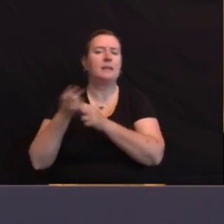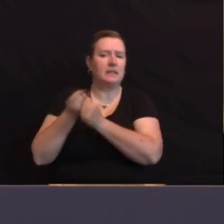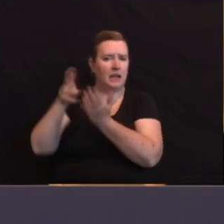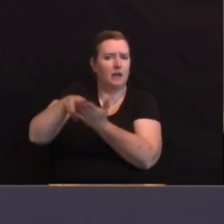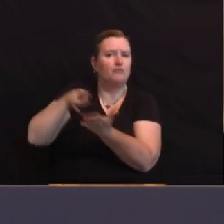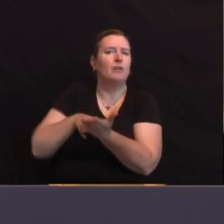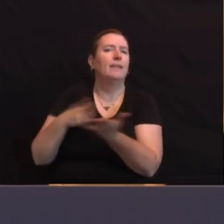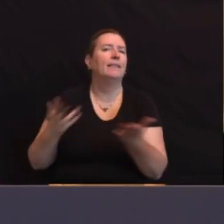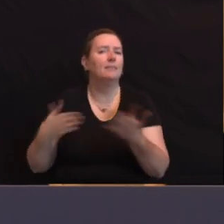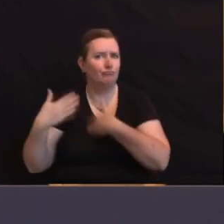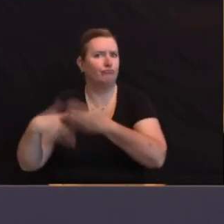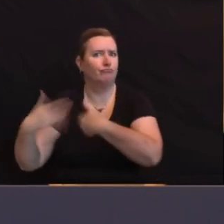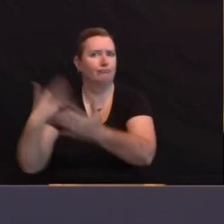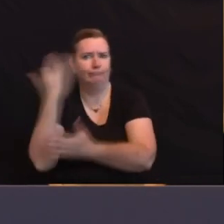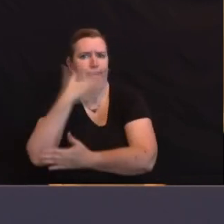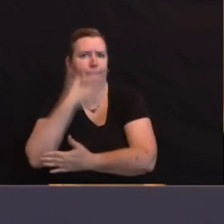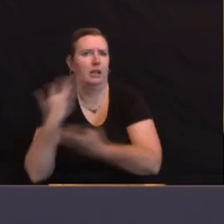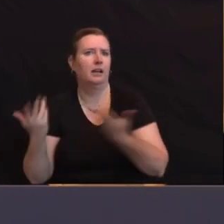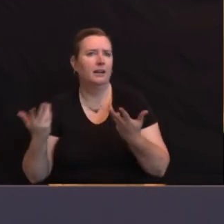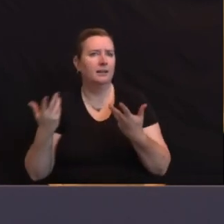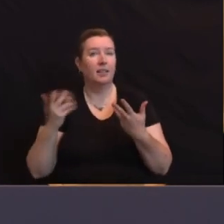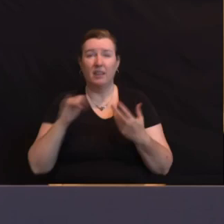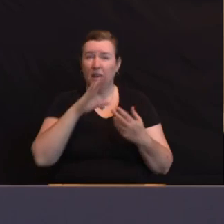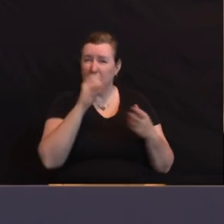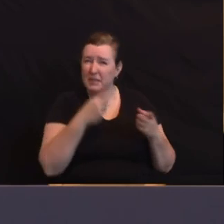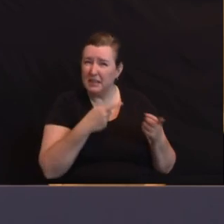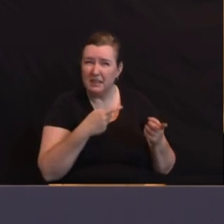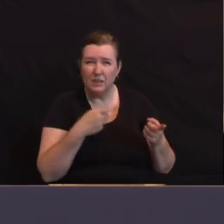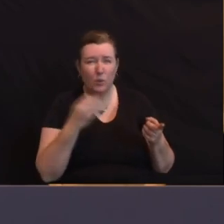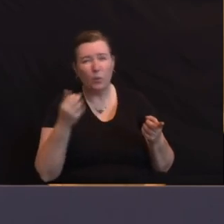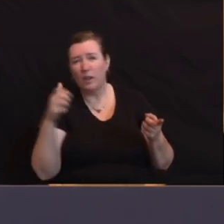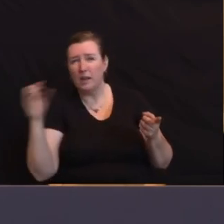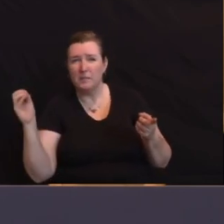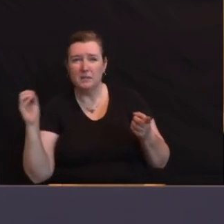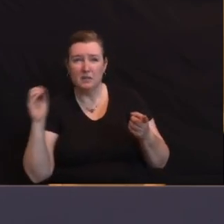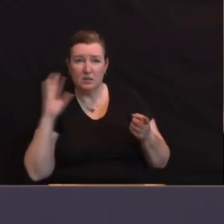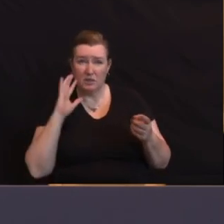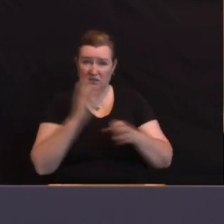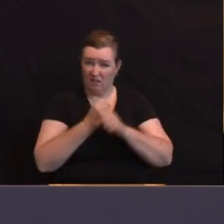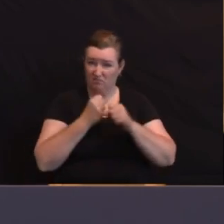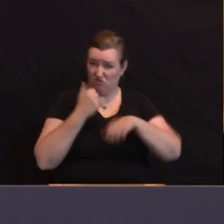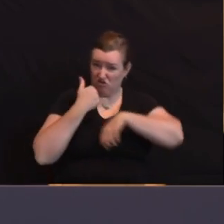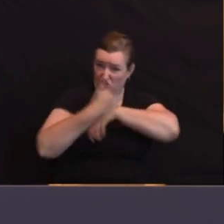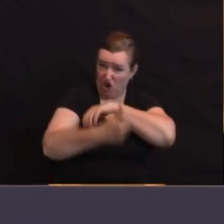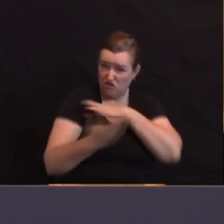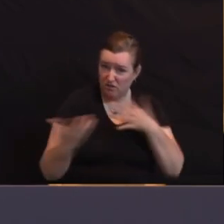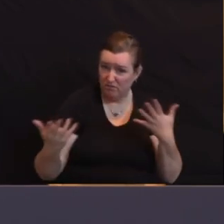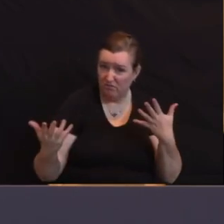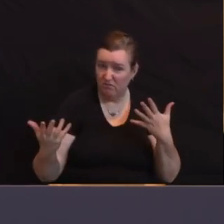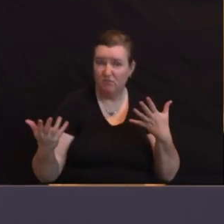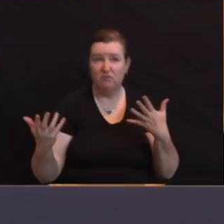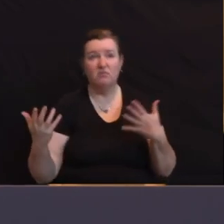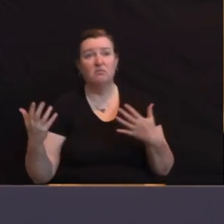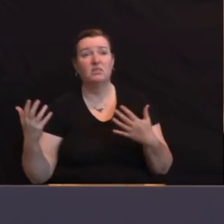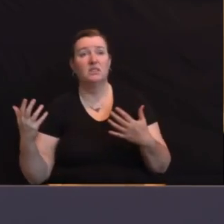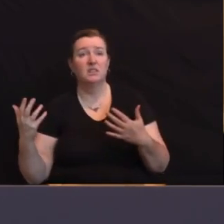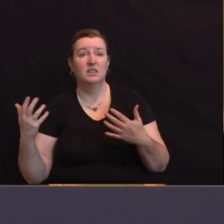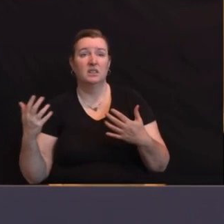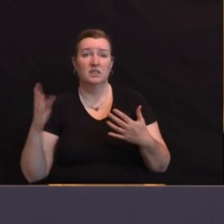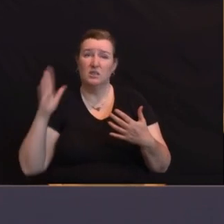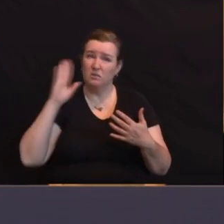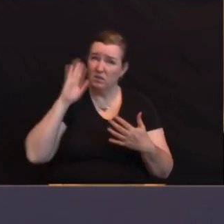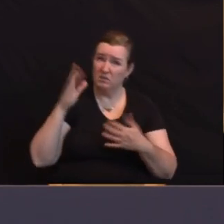more charges against that company or other companies might be forthcoming. And Governor, will you make or consider other changes when